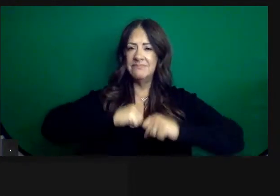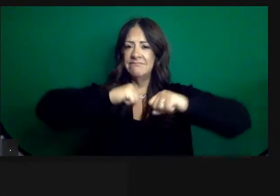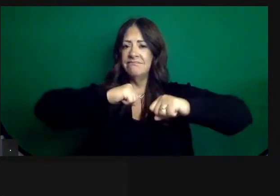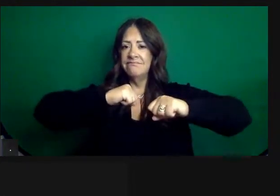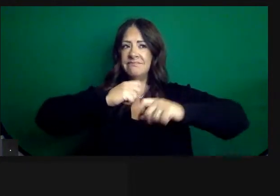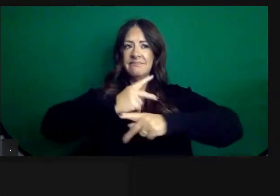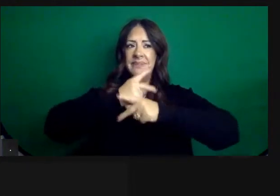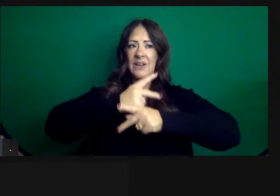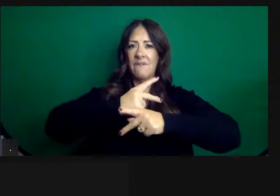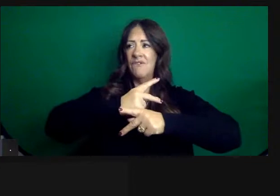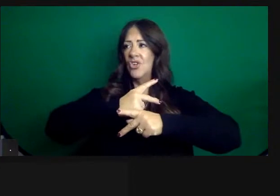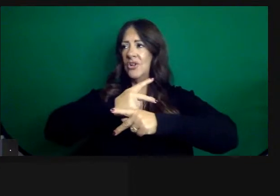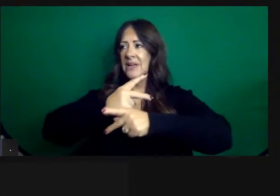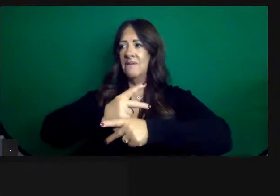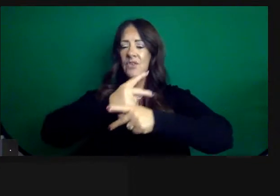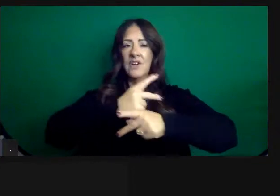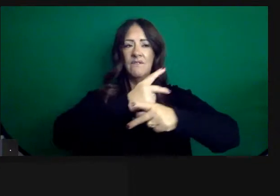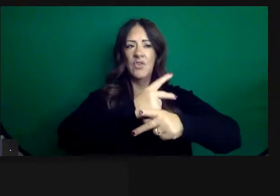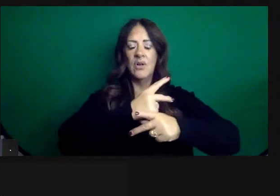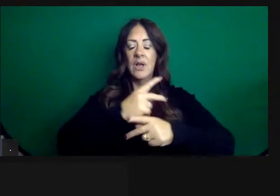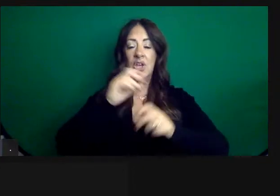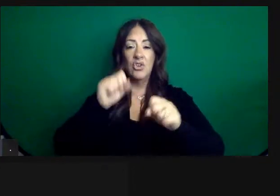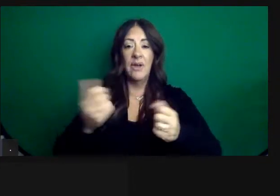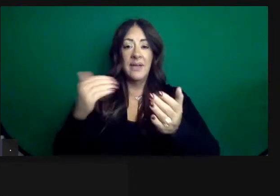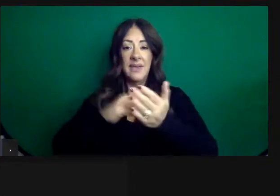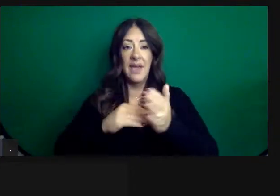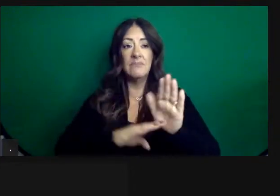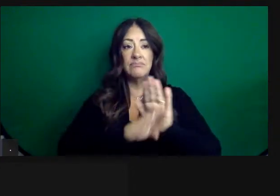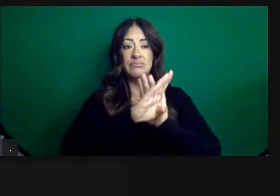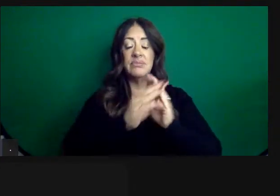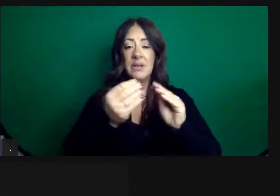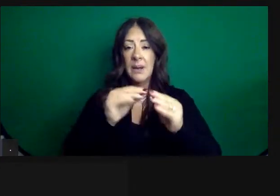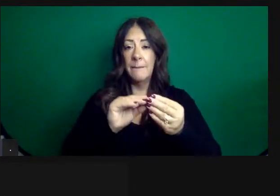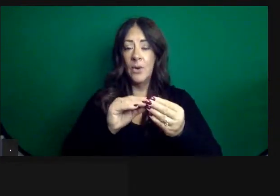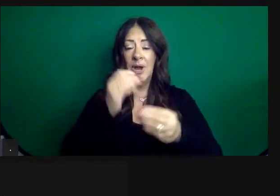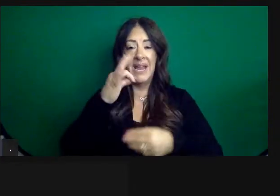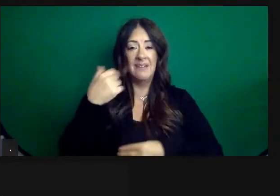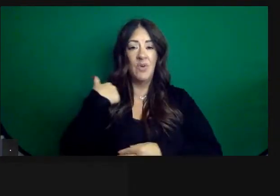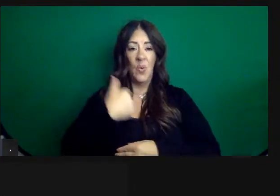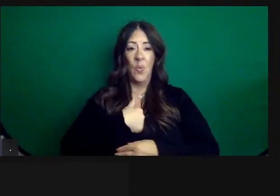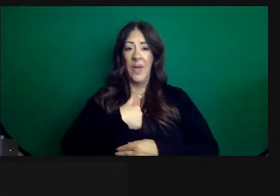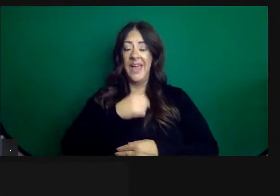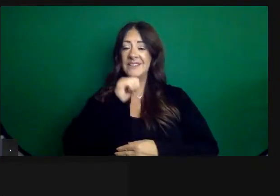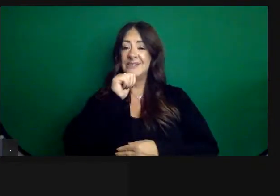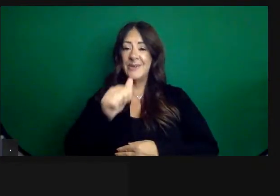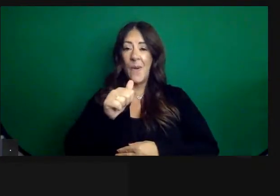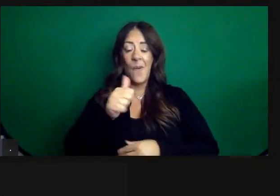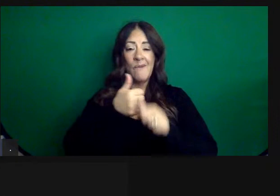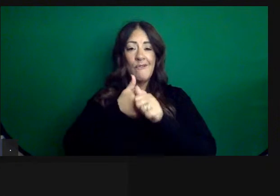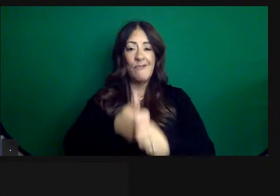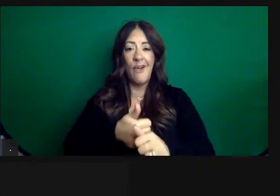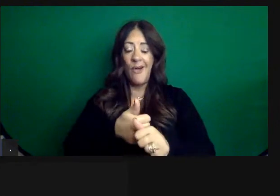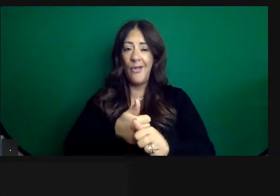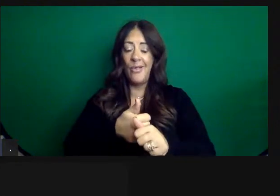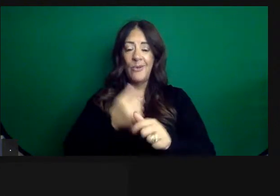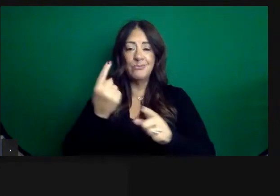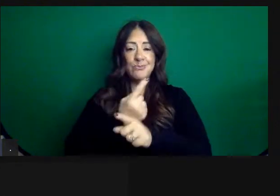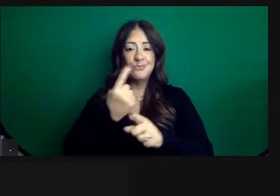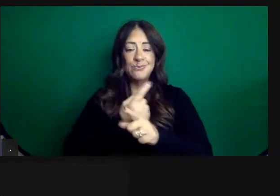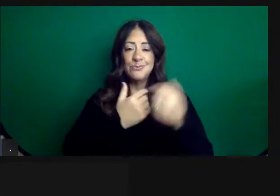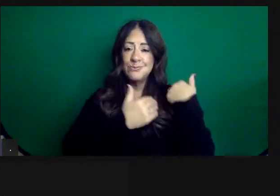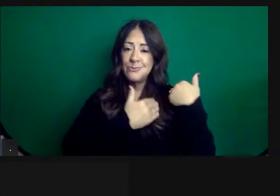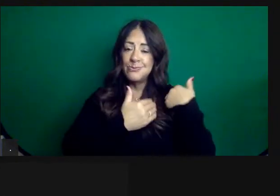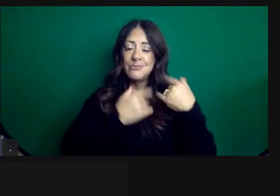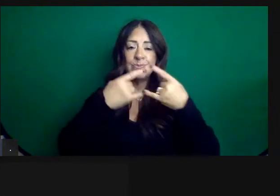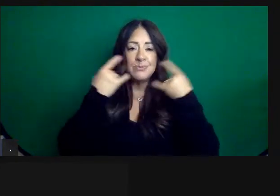surge? I think, again, it comes back to the behaviors and our own sense of personal choices and personal responsibility